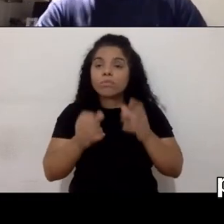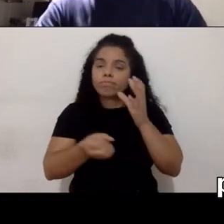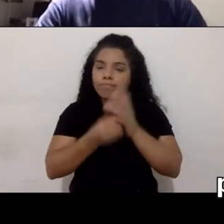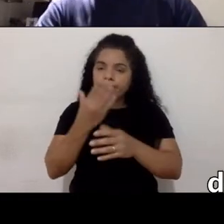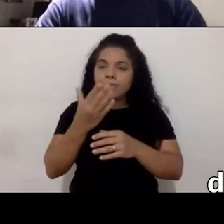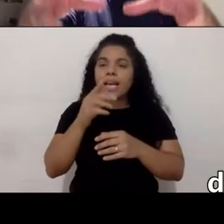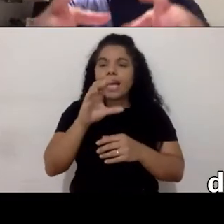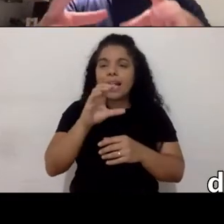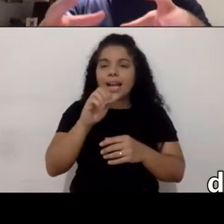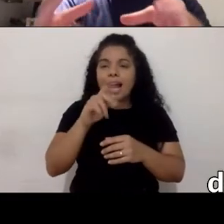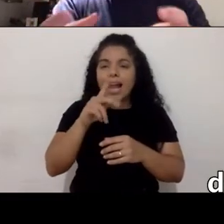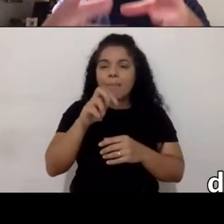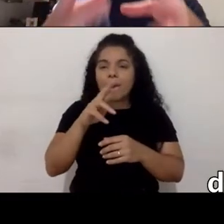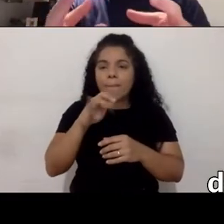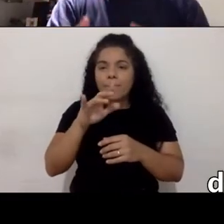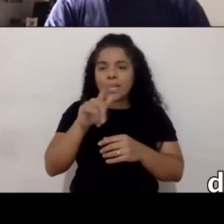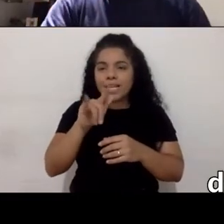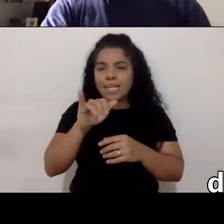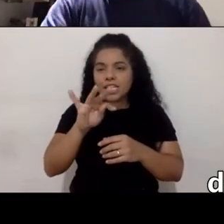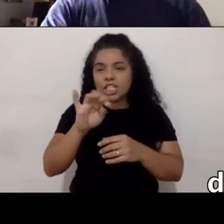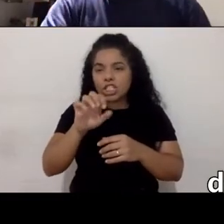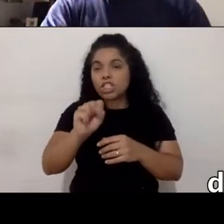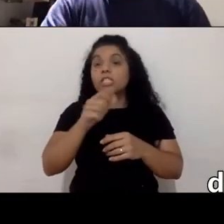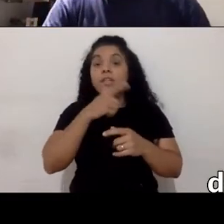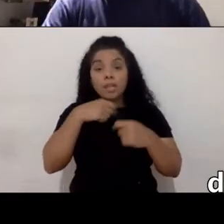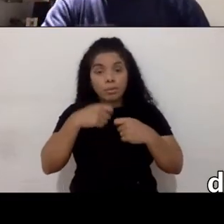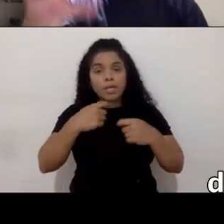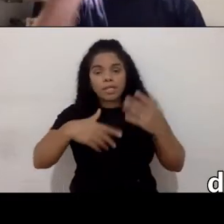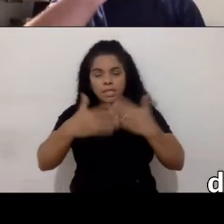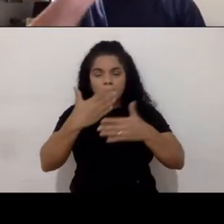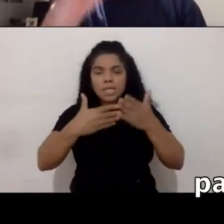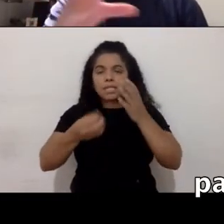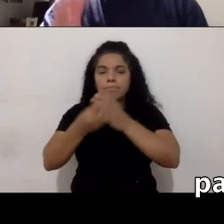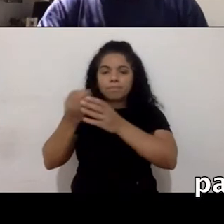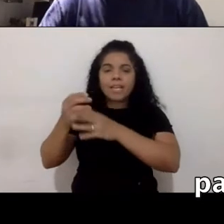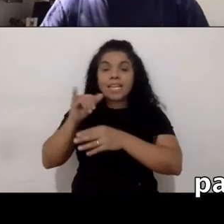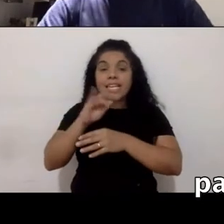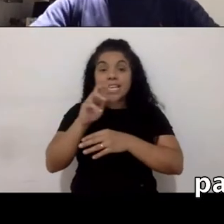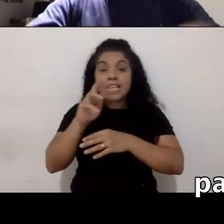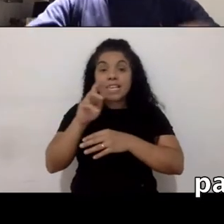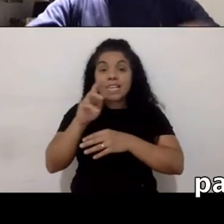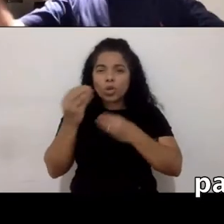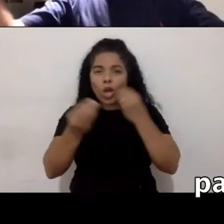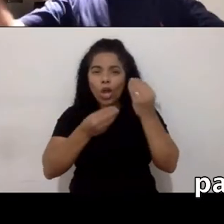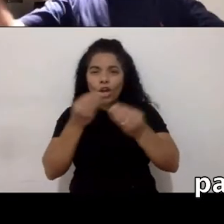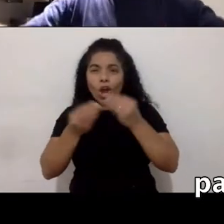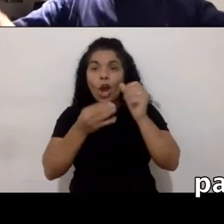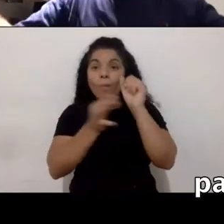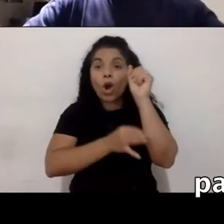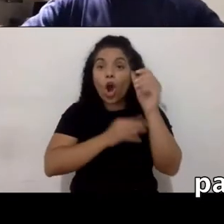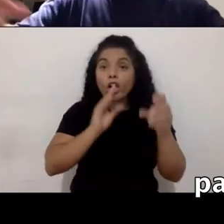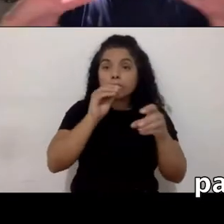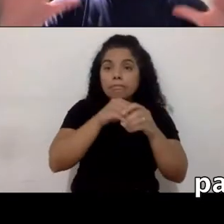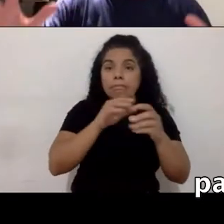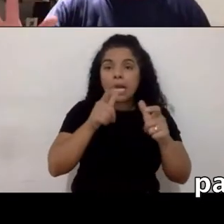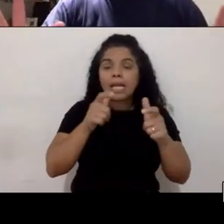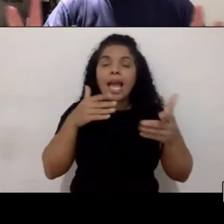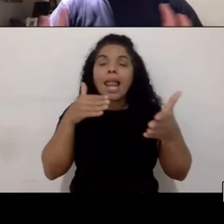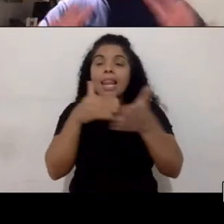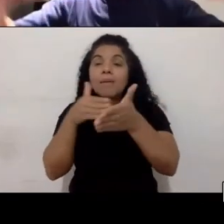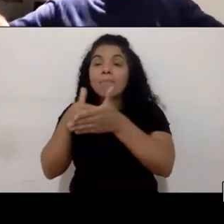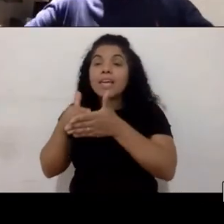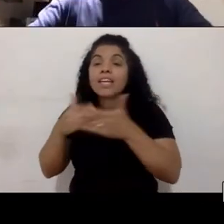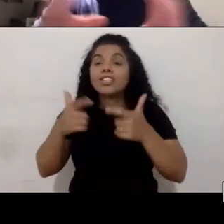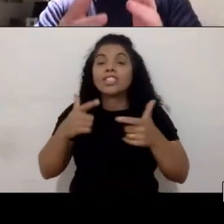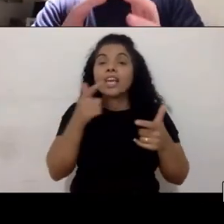down to the level of the infrastructure code. Like, where do we draw the boundaries to make those Terraform projects or CloudFormation project or whatever you're using to